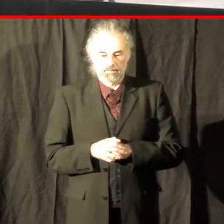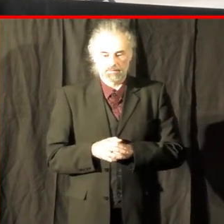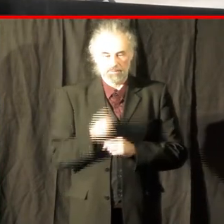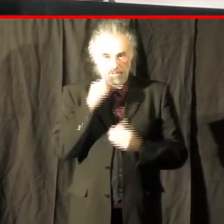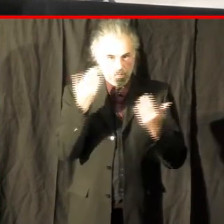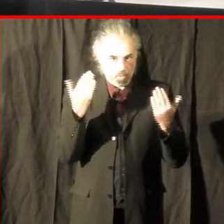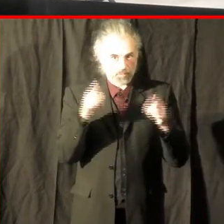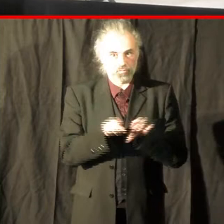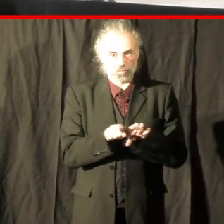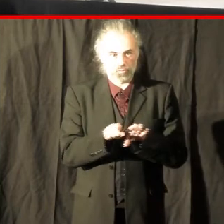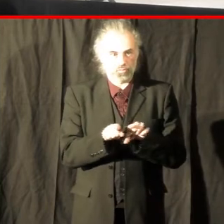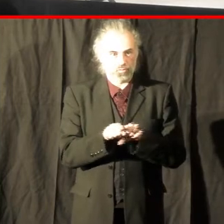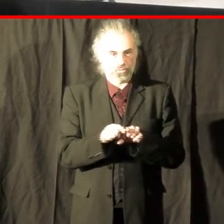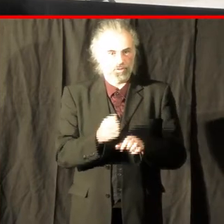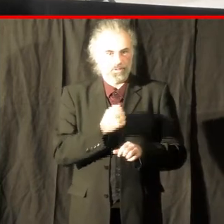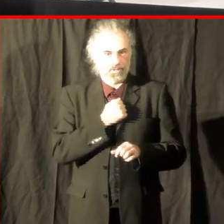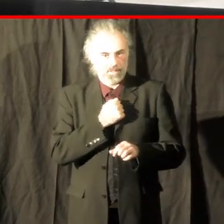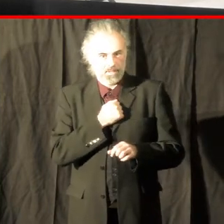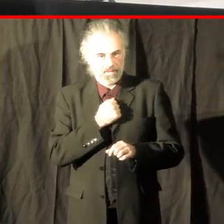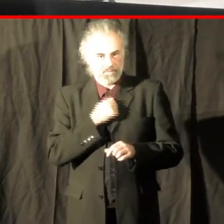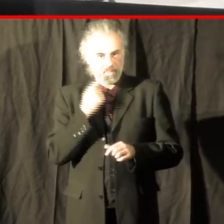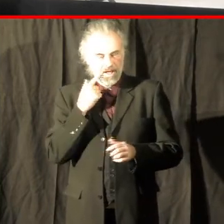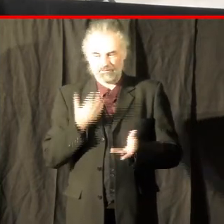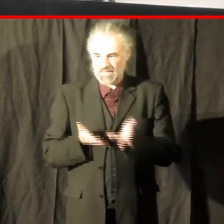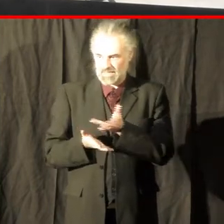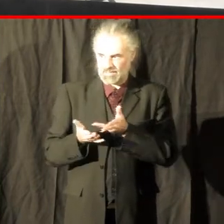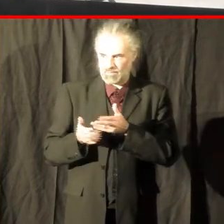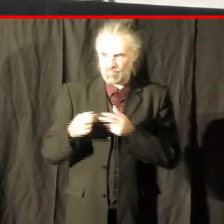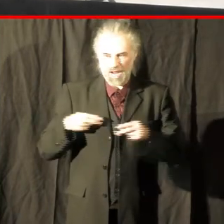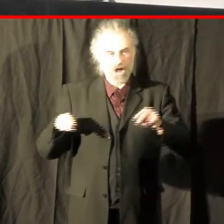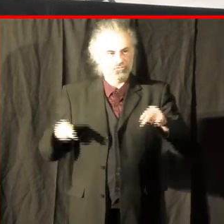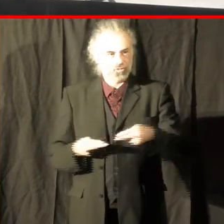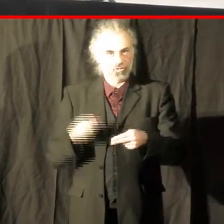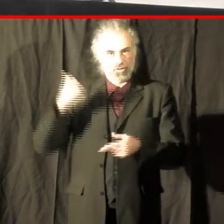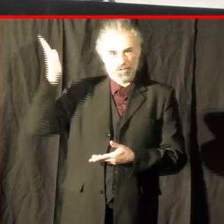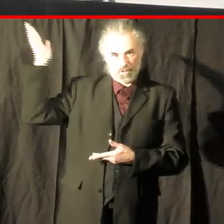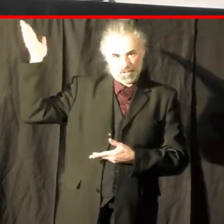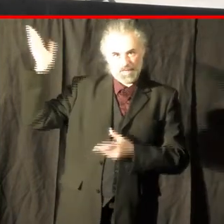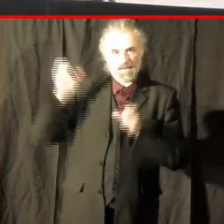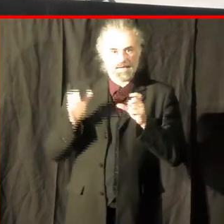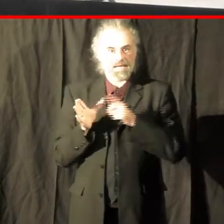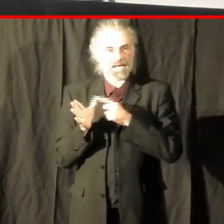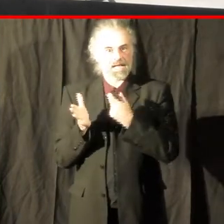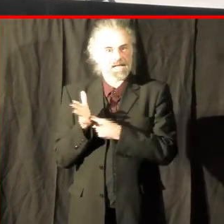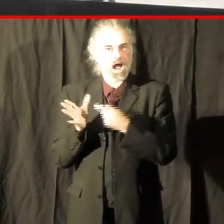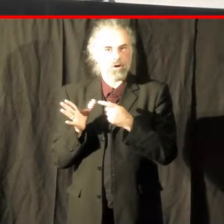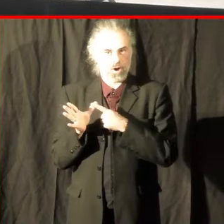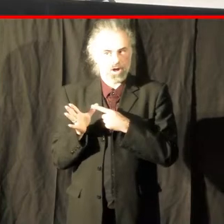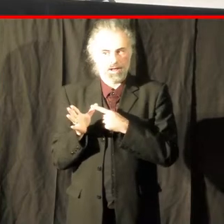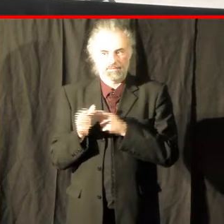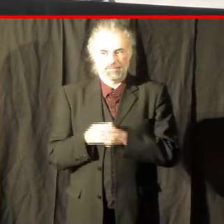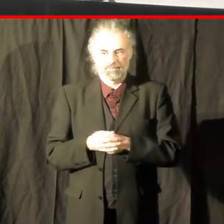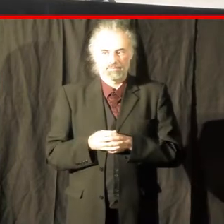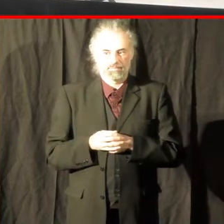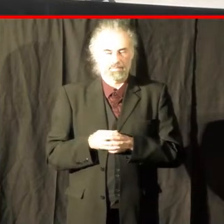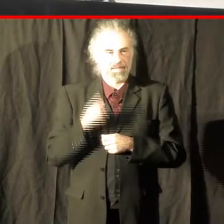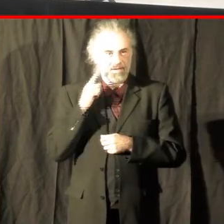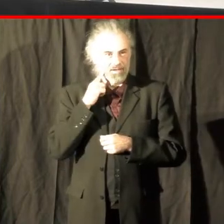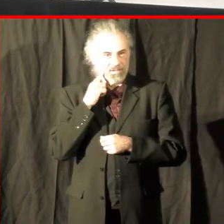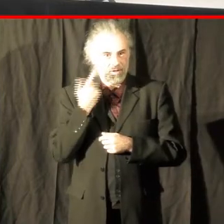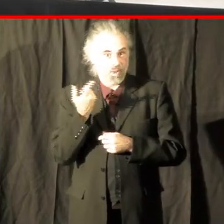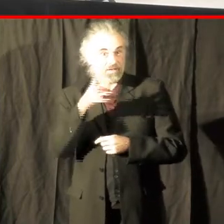Welcome also to my co-facilitator. So I'd like to introduce you to Cara. Cara is tuning in